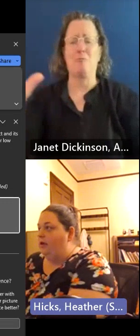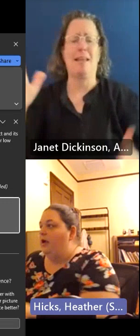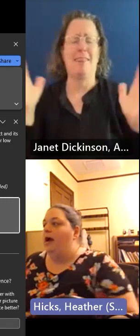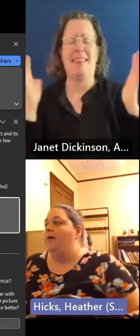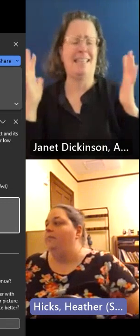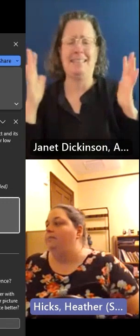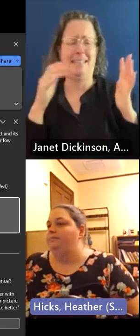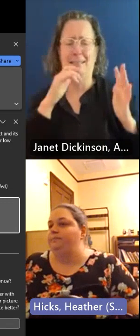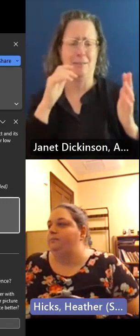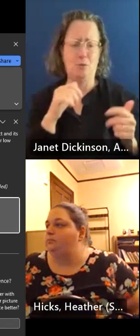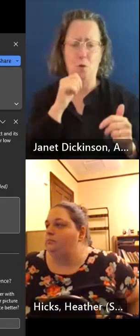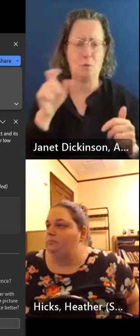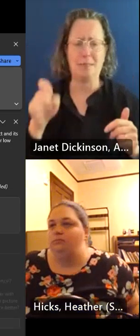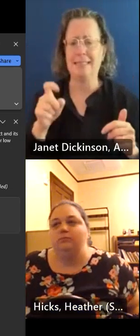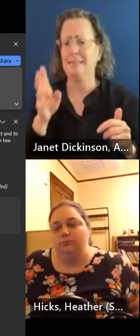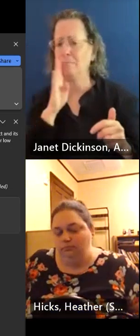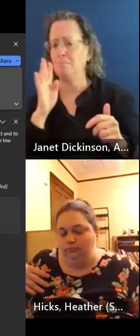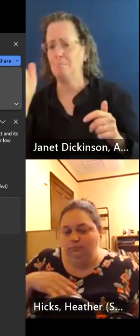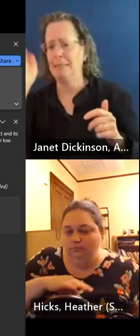library.